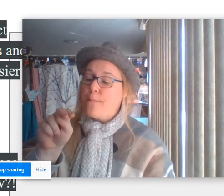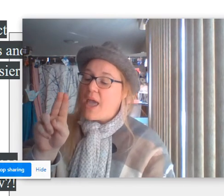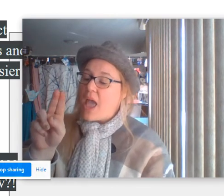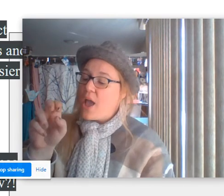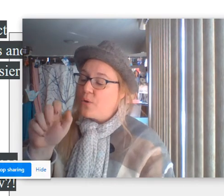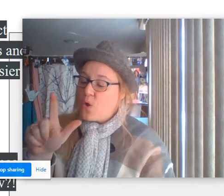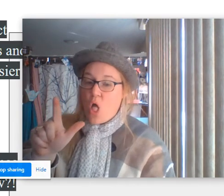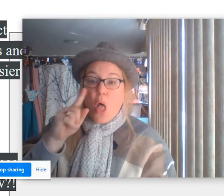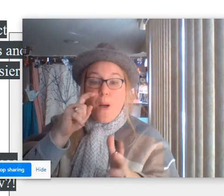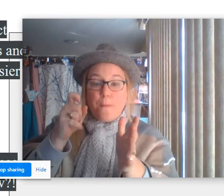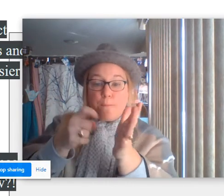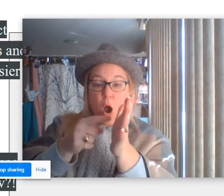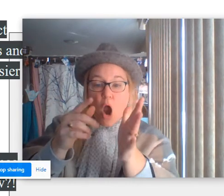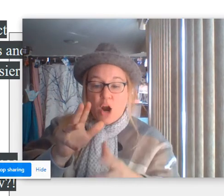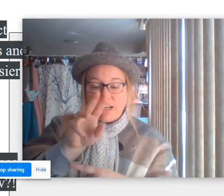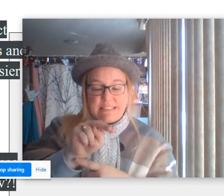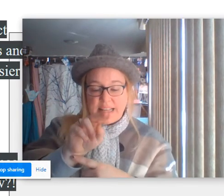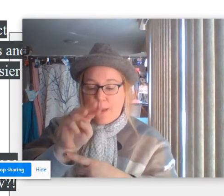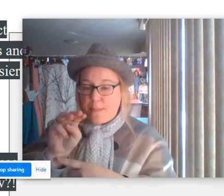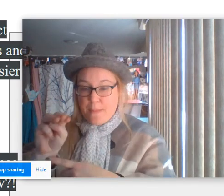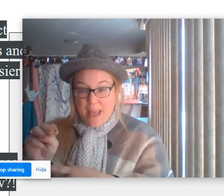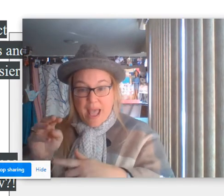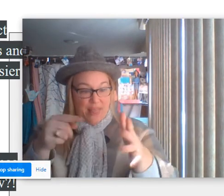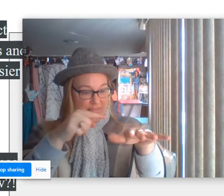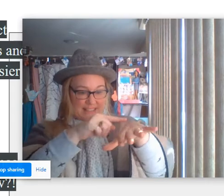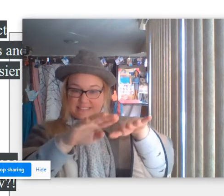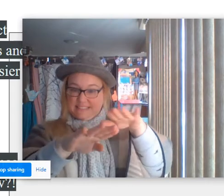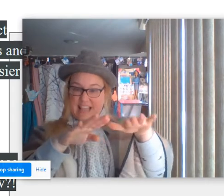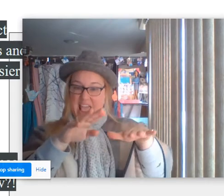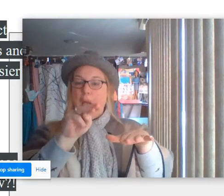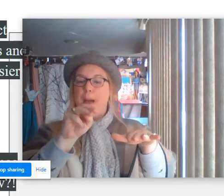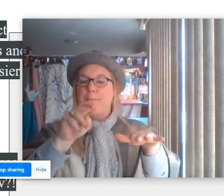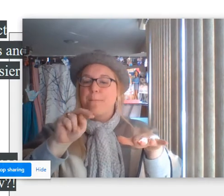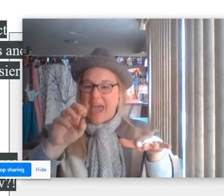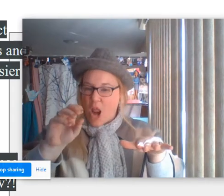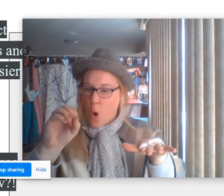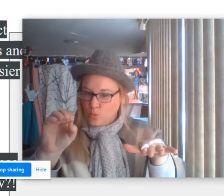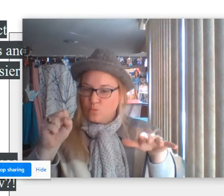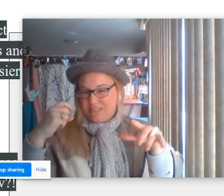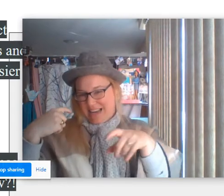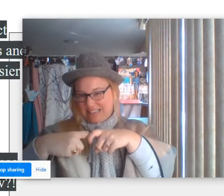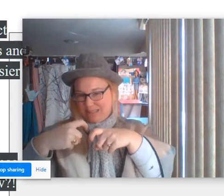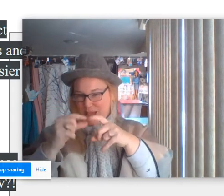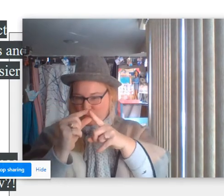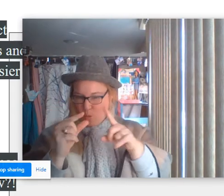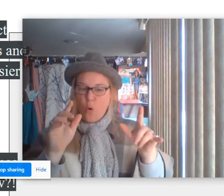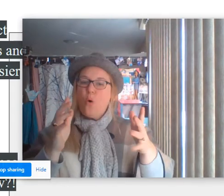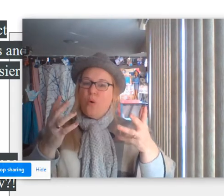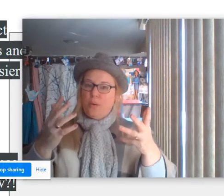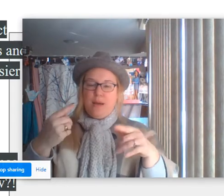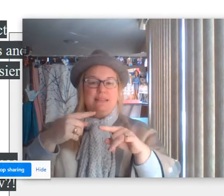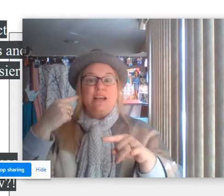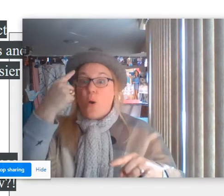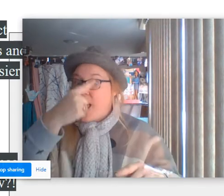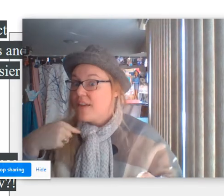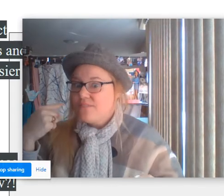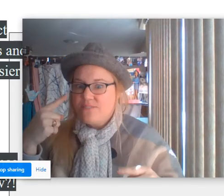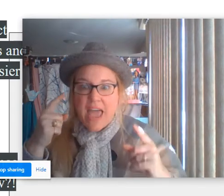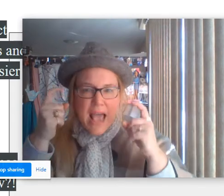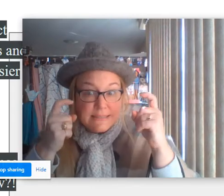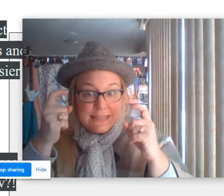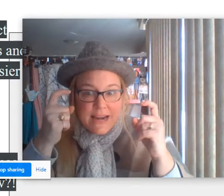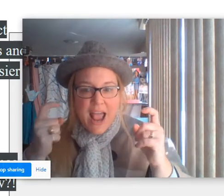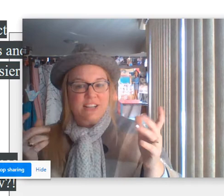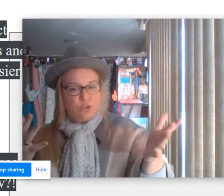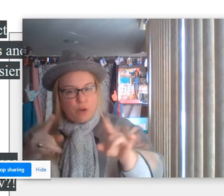you're not doing manual work with your hands is usually on your face, right? And that facial expression can convey the difference between,